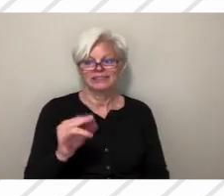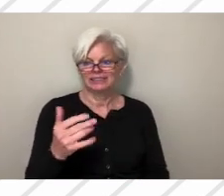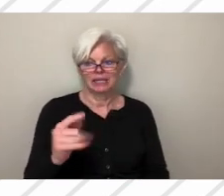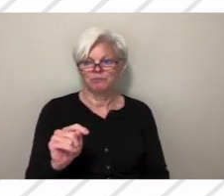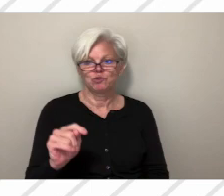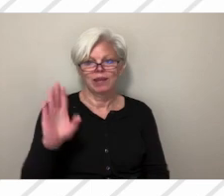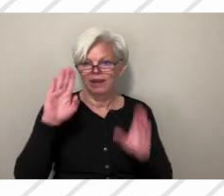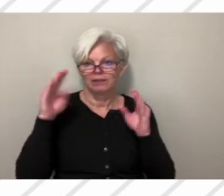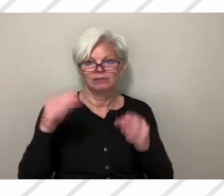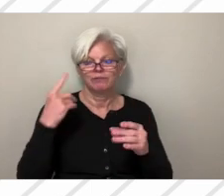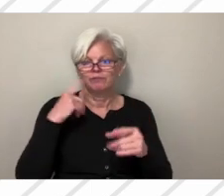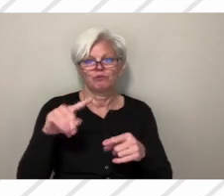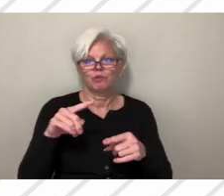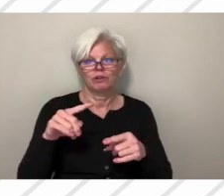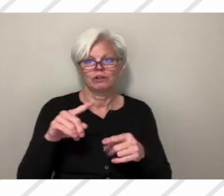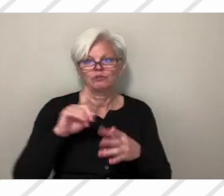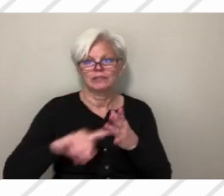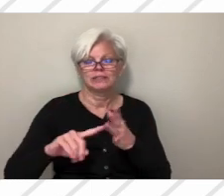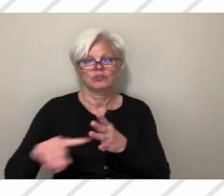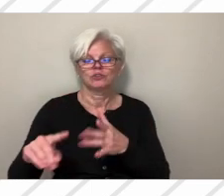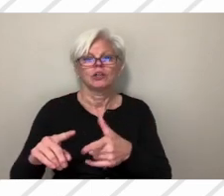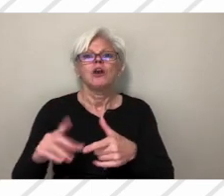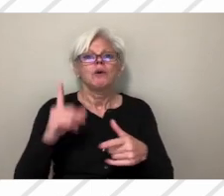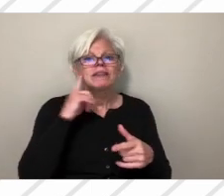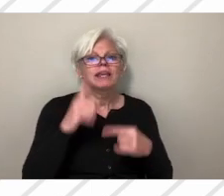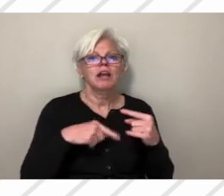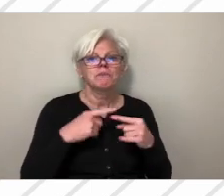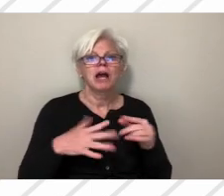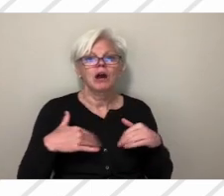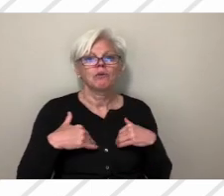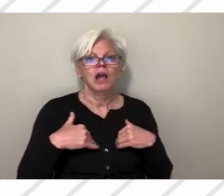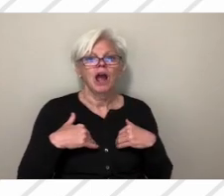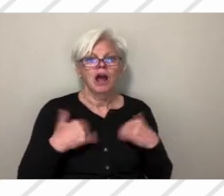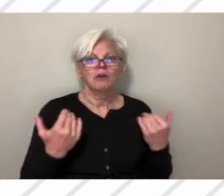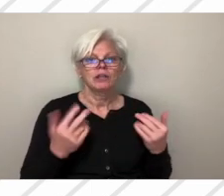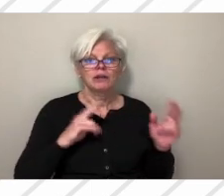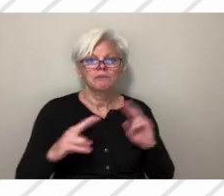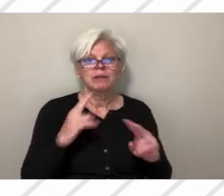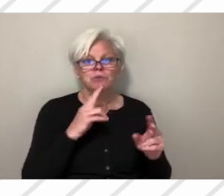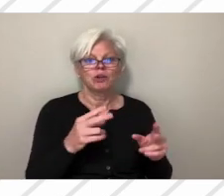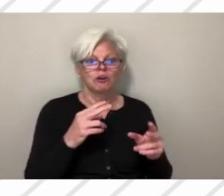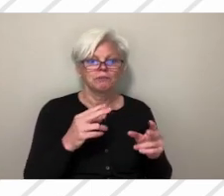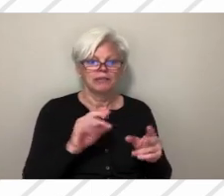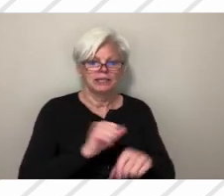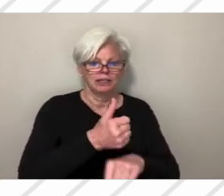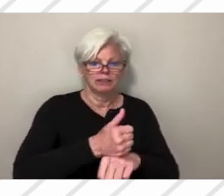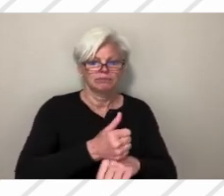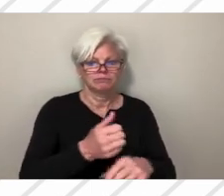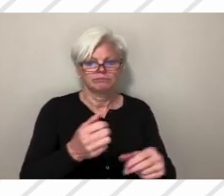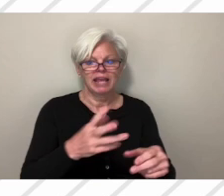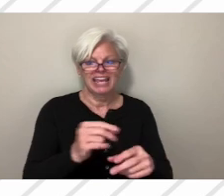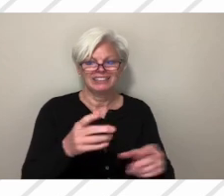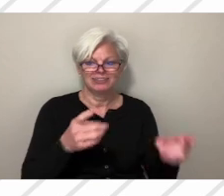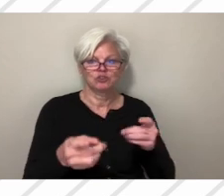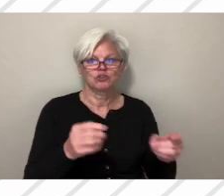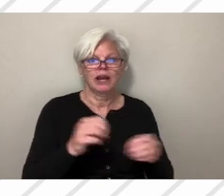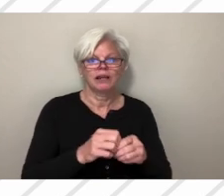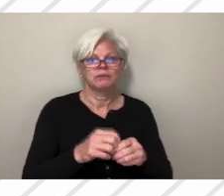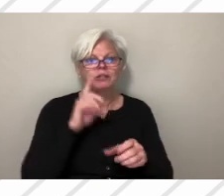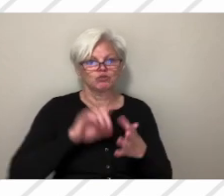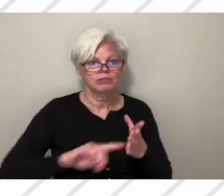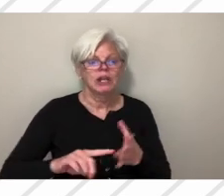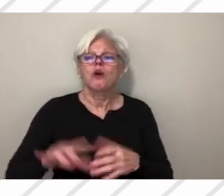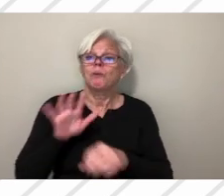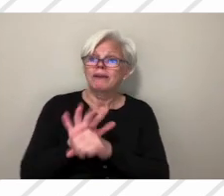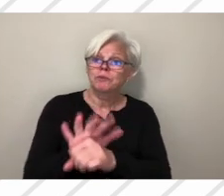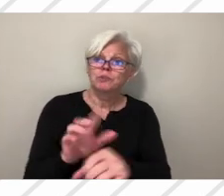to think carefully about how young people are being positioned and described in research. We need to push harder to understand how research